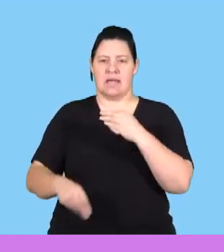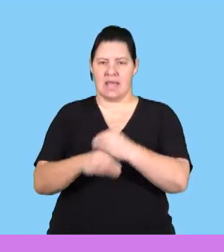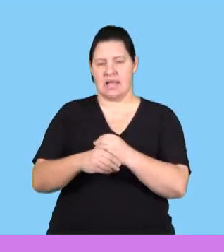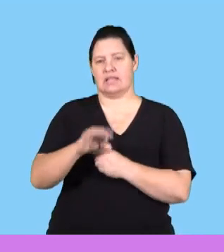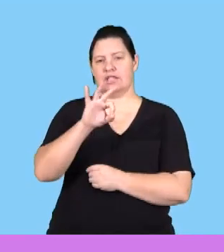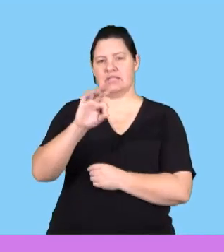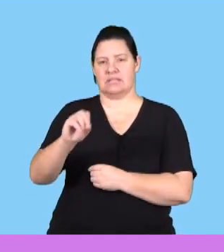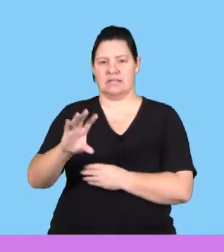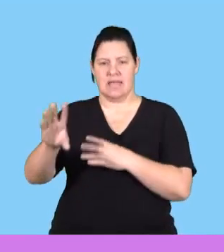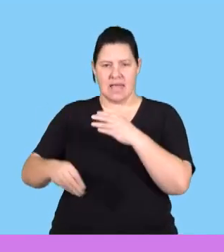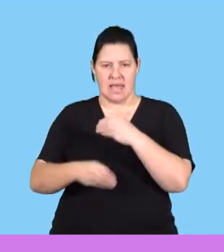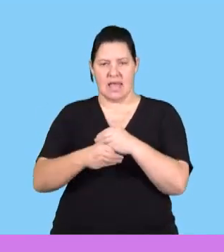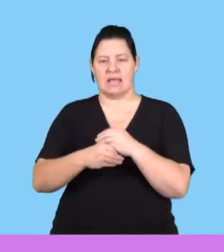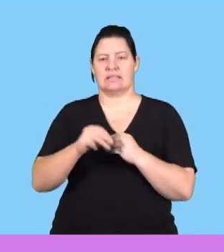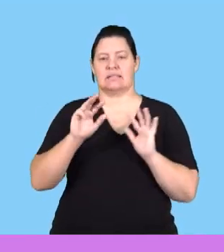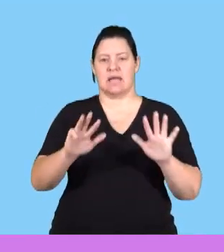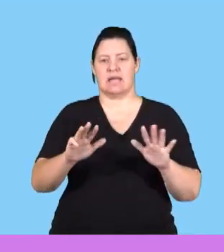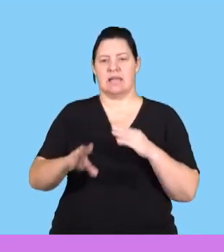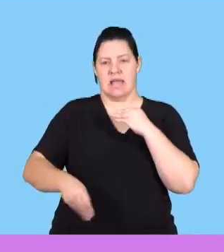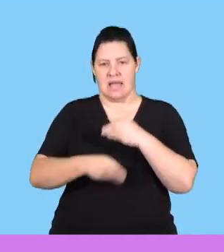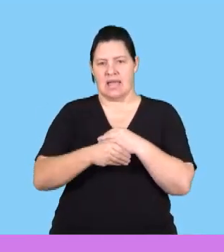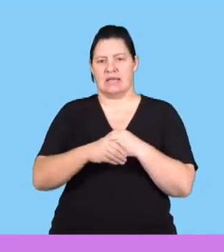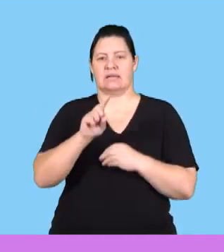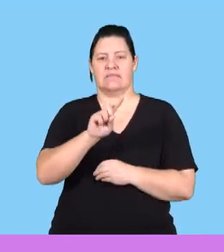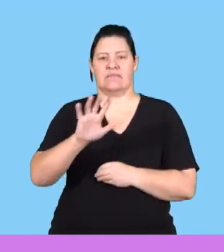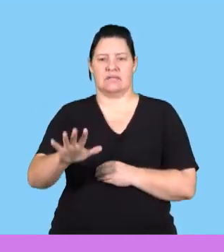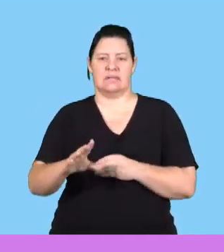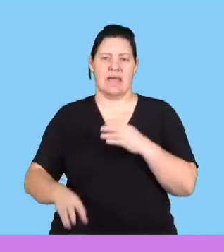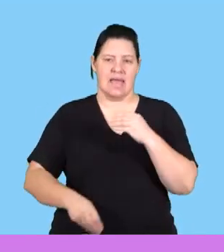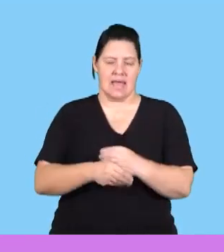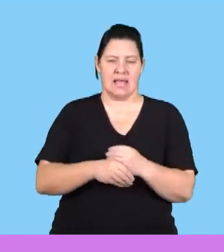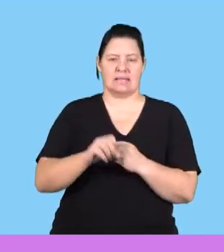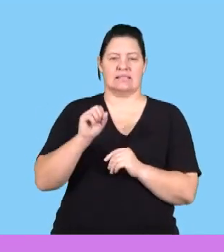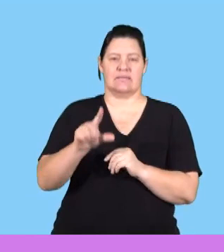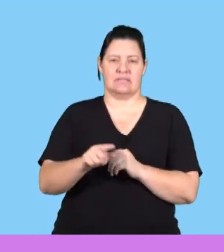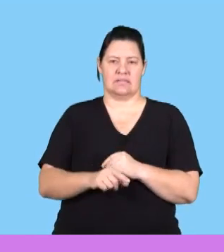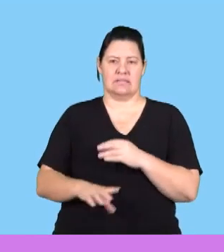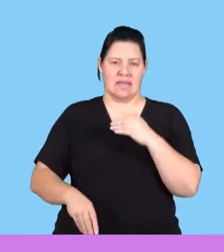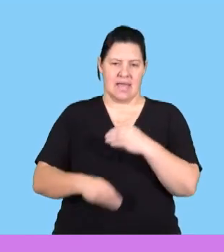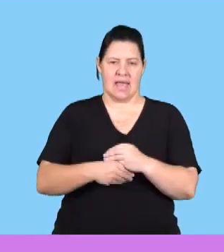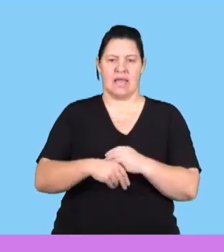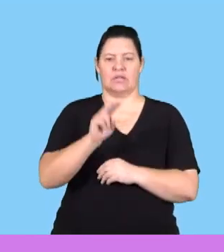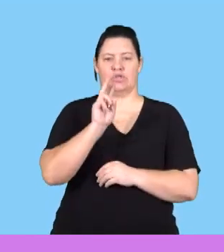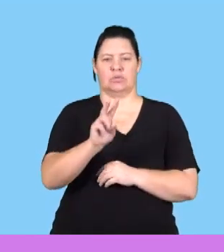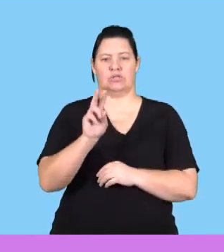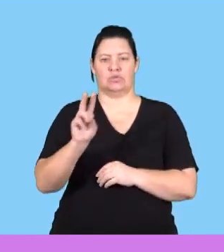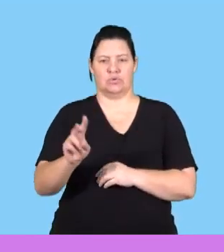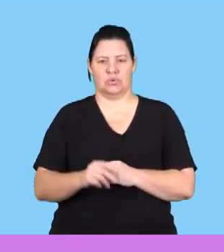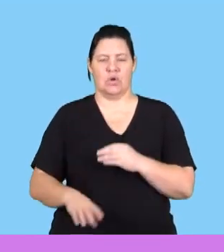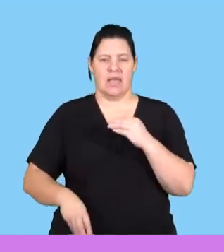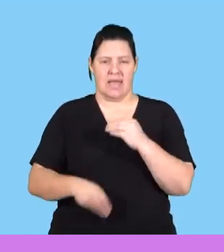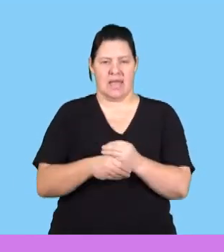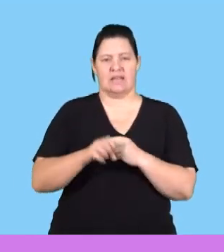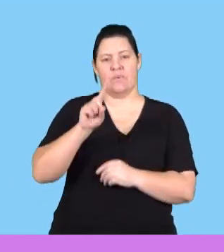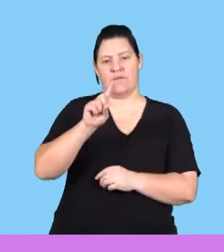21 plus 28 plus 30 plus 9 plus 15 plus